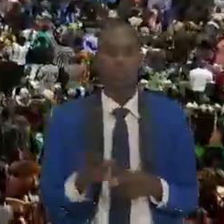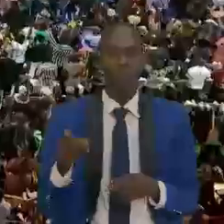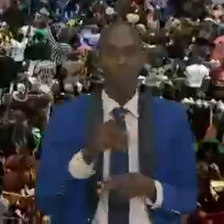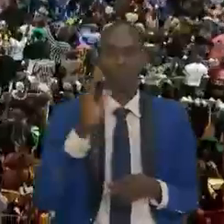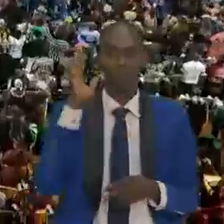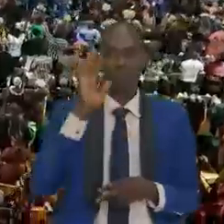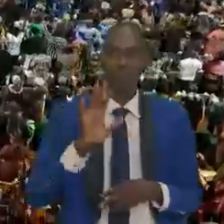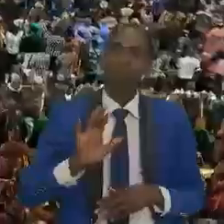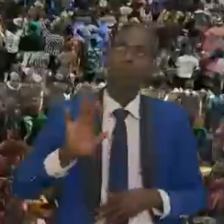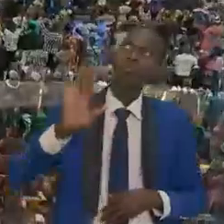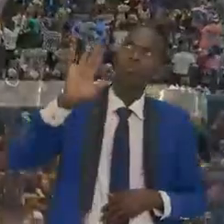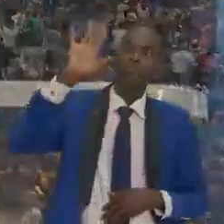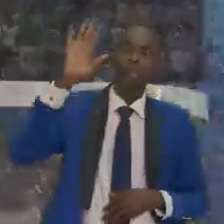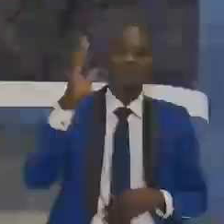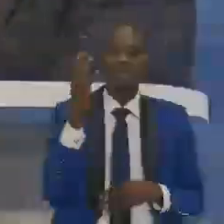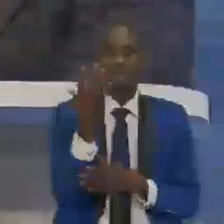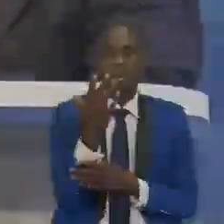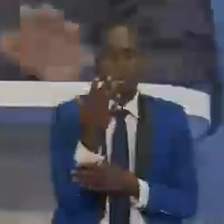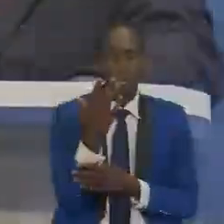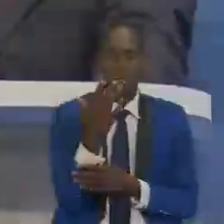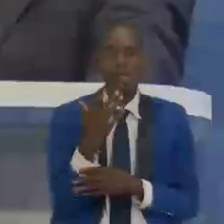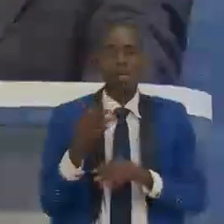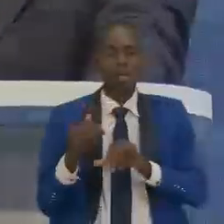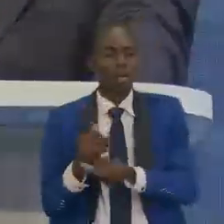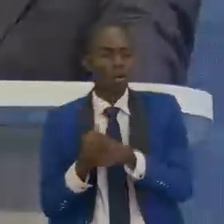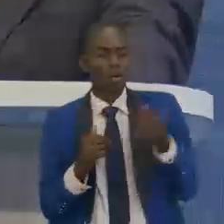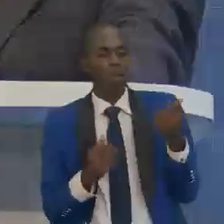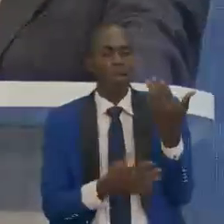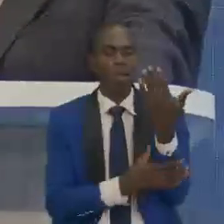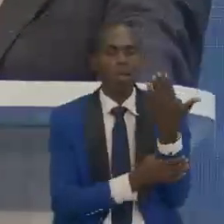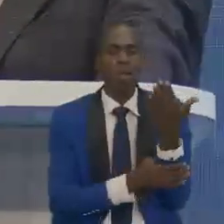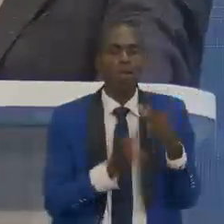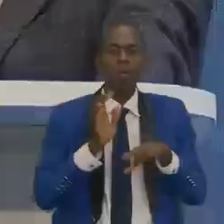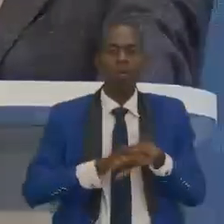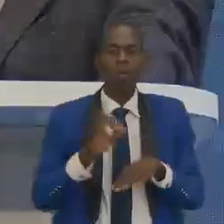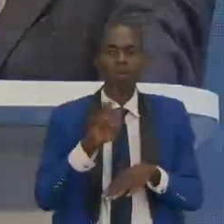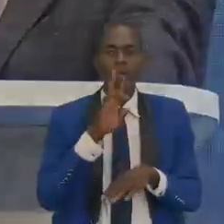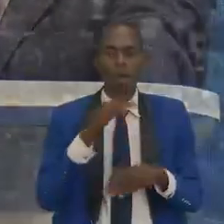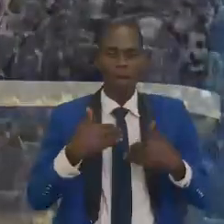hand and you lay the other hand when you have the challenge.